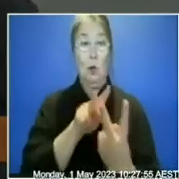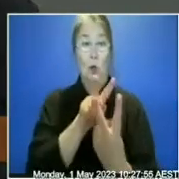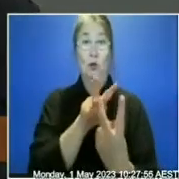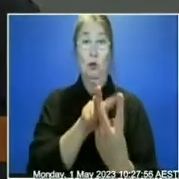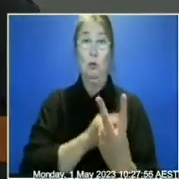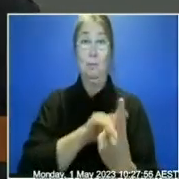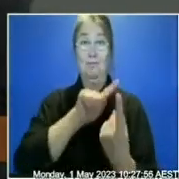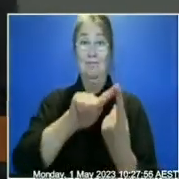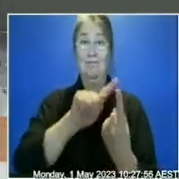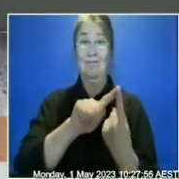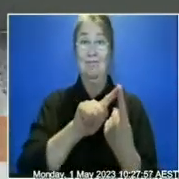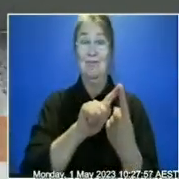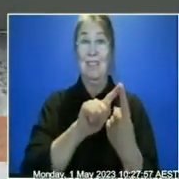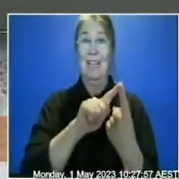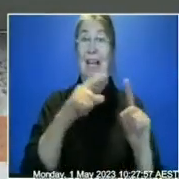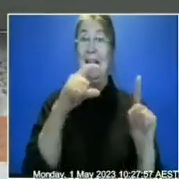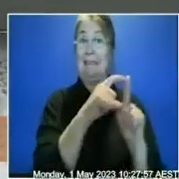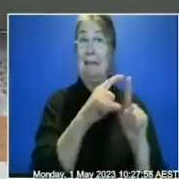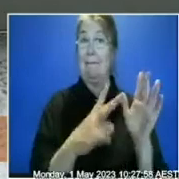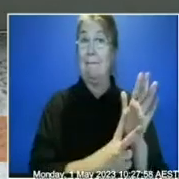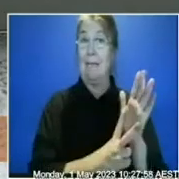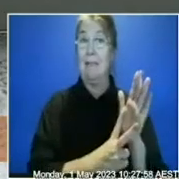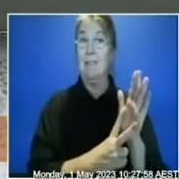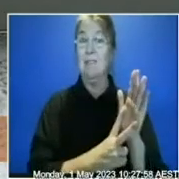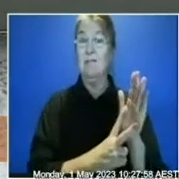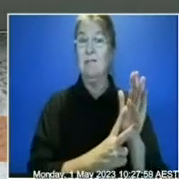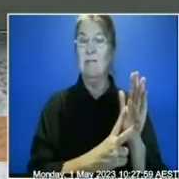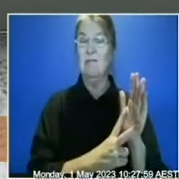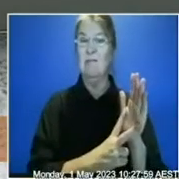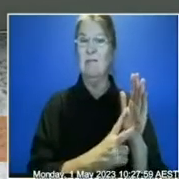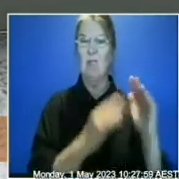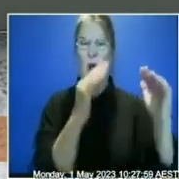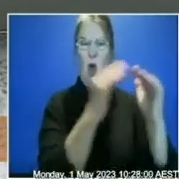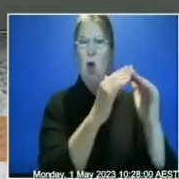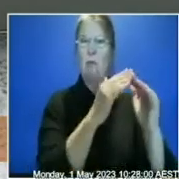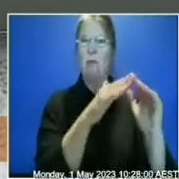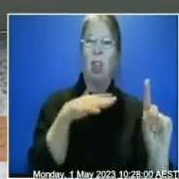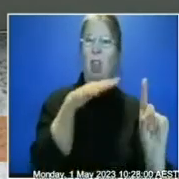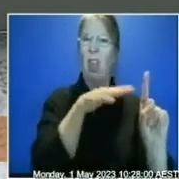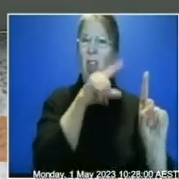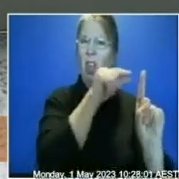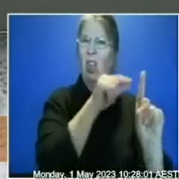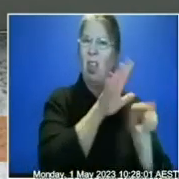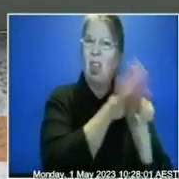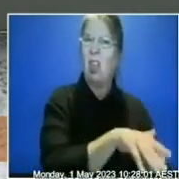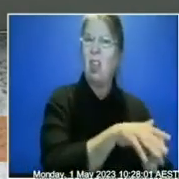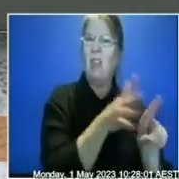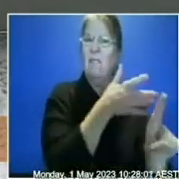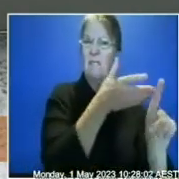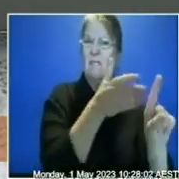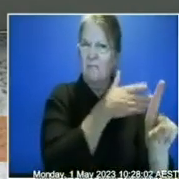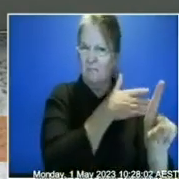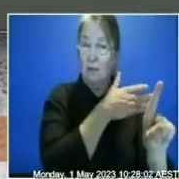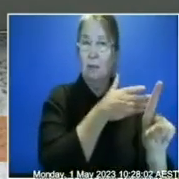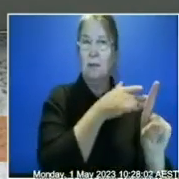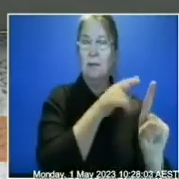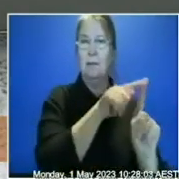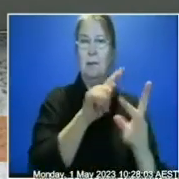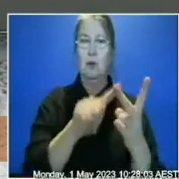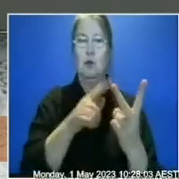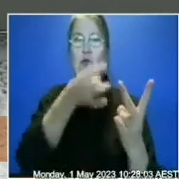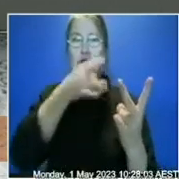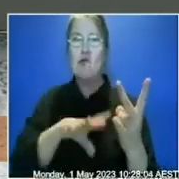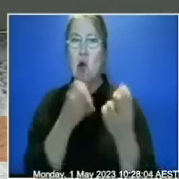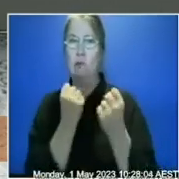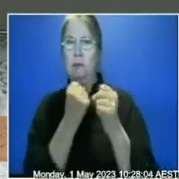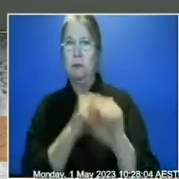properly, the public health response to public drunkenness could therefore directly